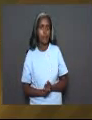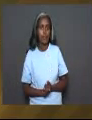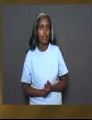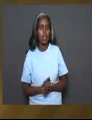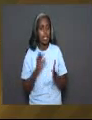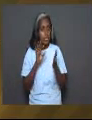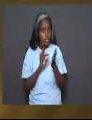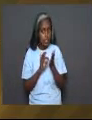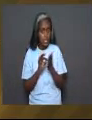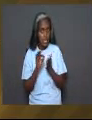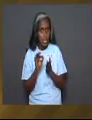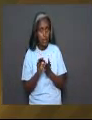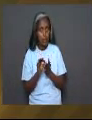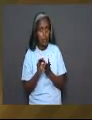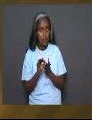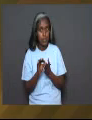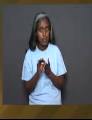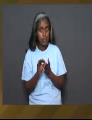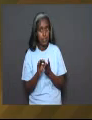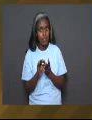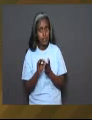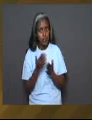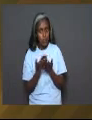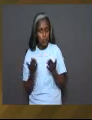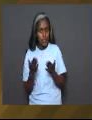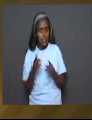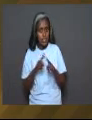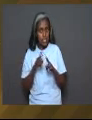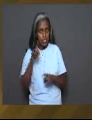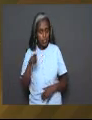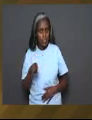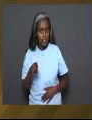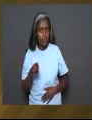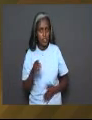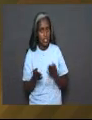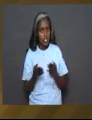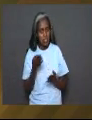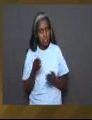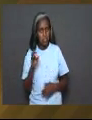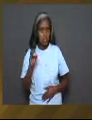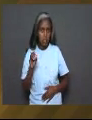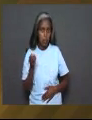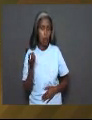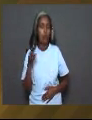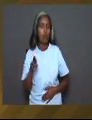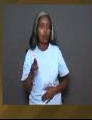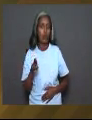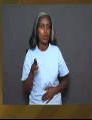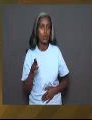the numbers where its derivative is either 0